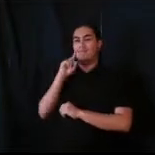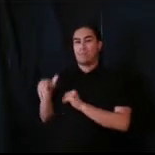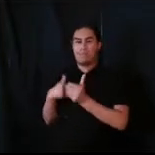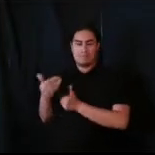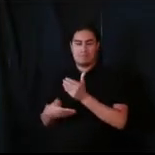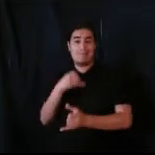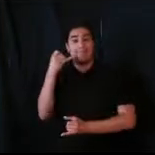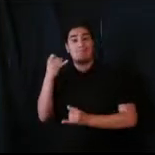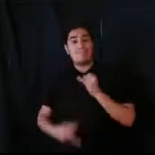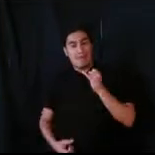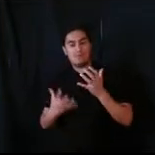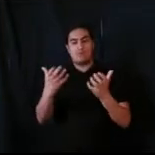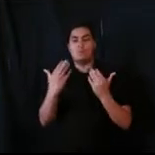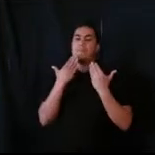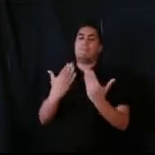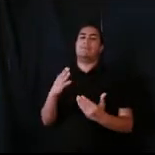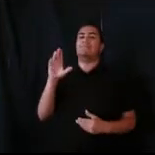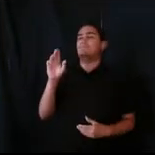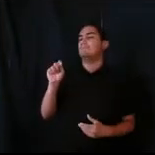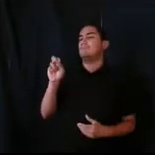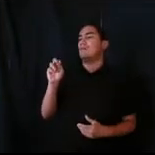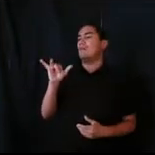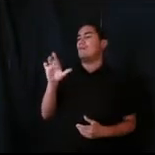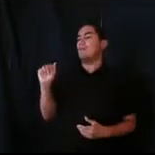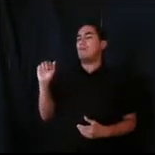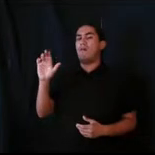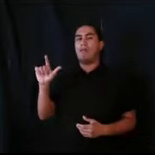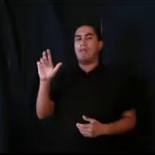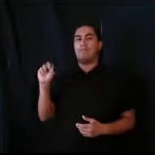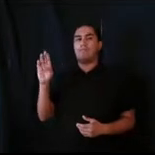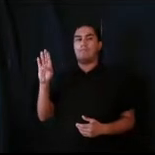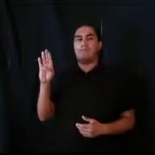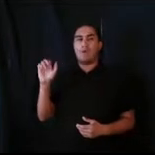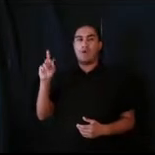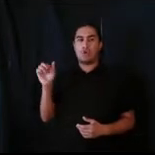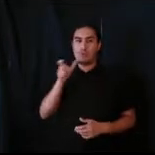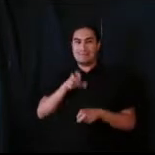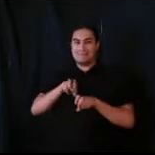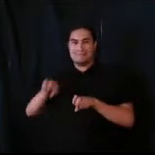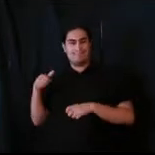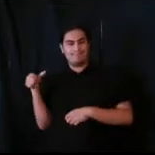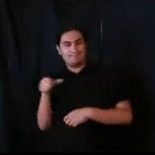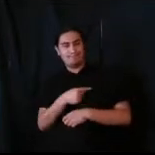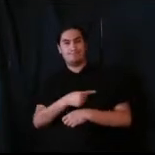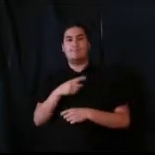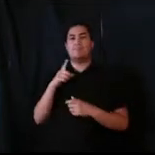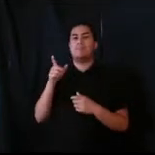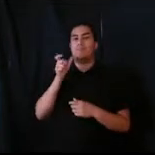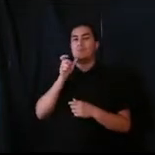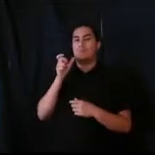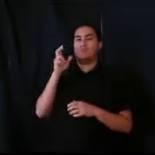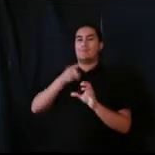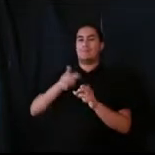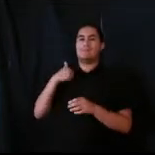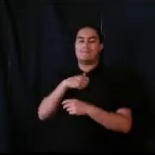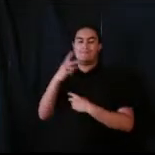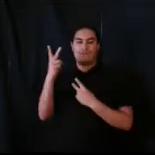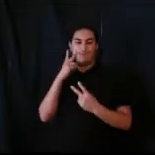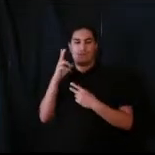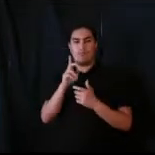lastly i would like to thank anya allenbacher who is sitting to my left as well as kayla gisi who is joining us virtually of the